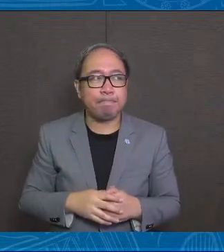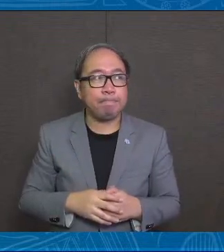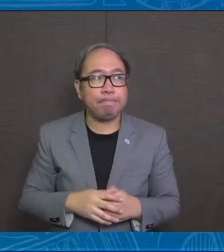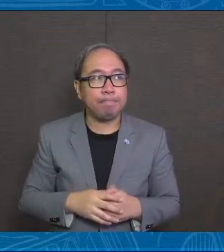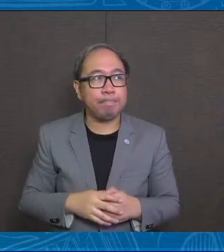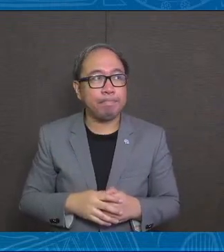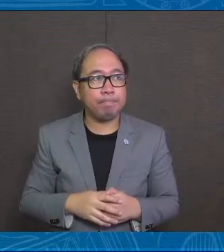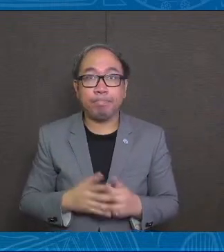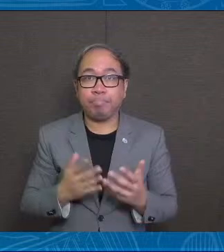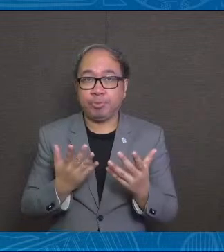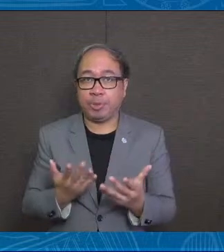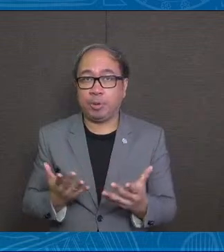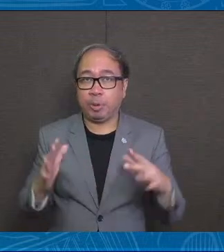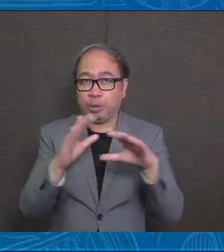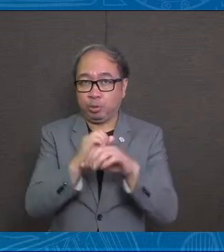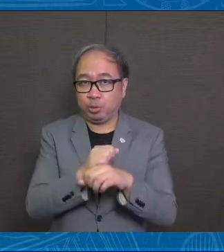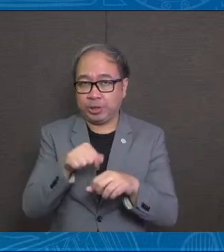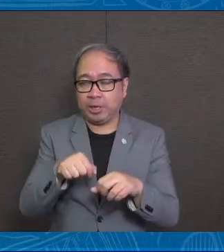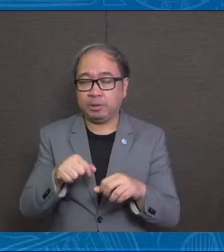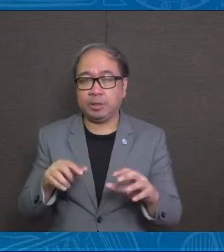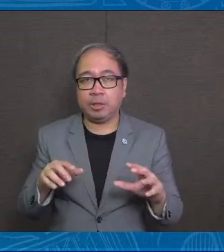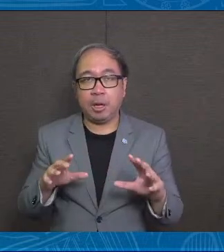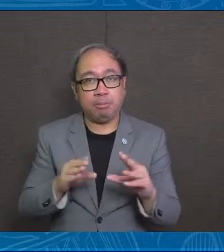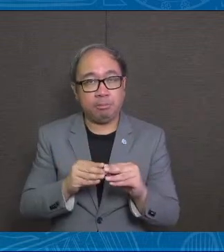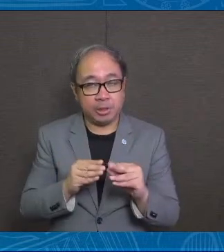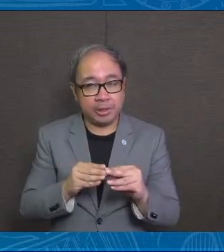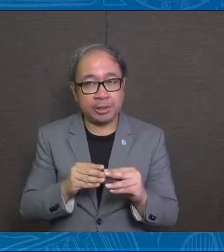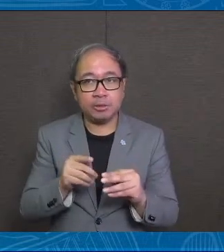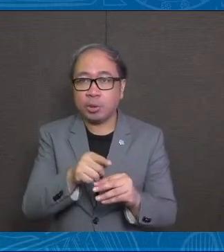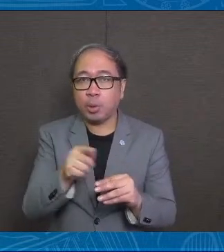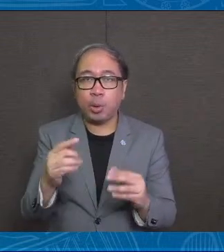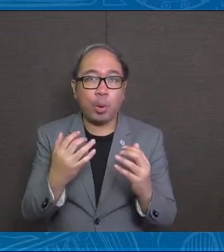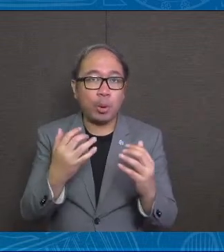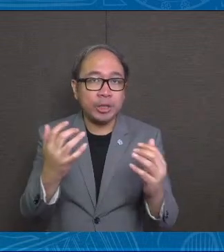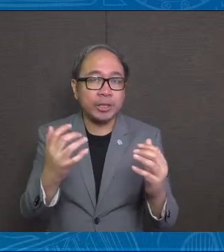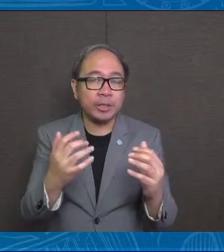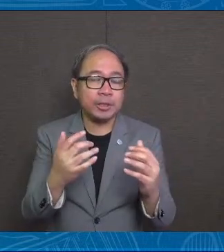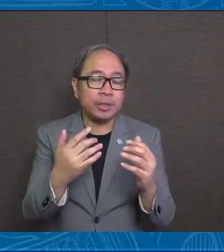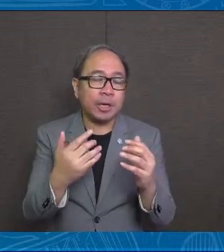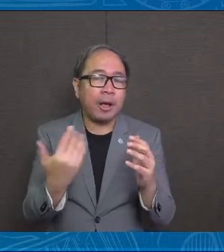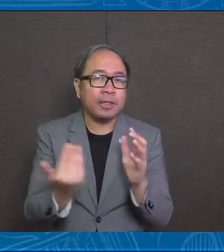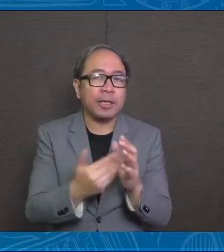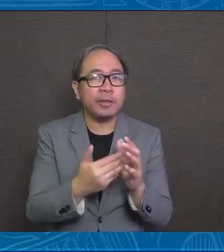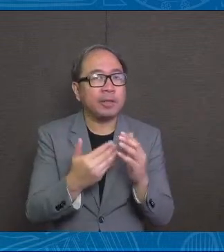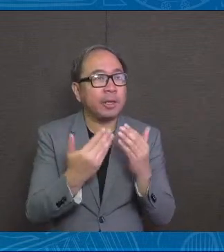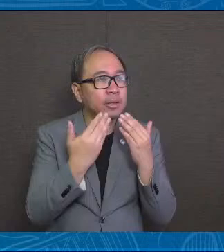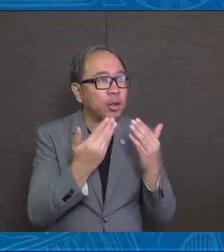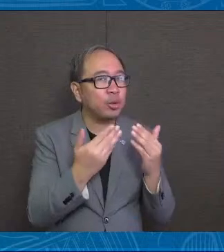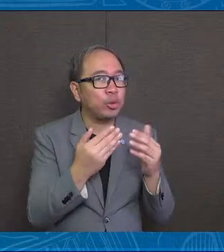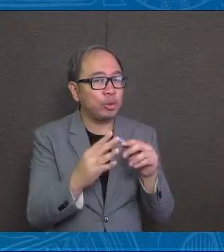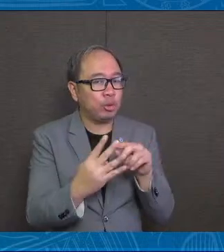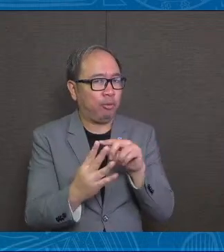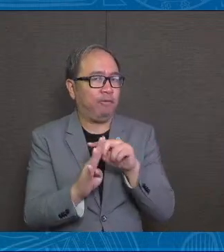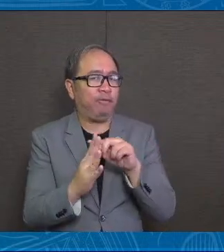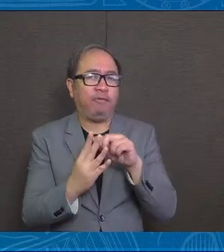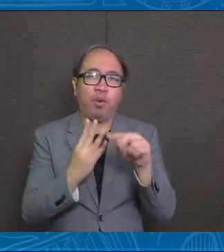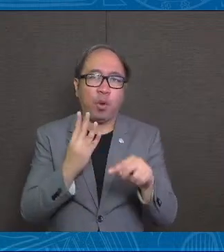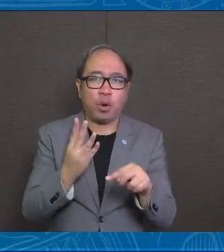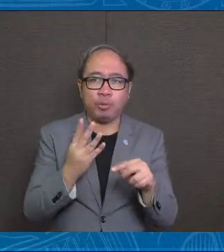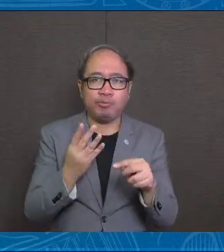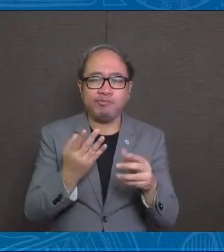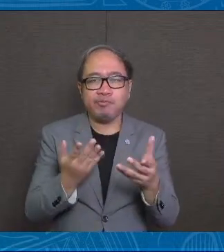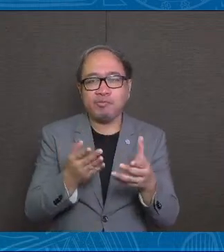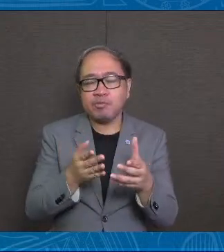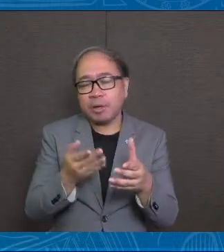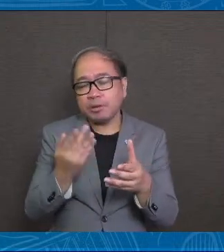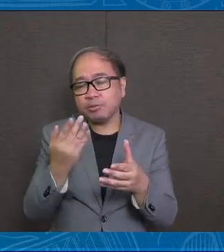Well, as we conclude today's session, I want the audience to please join me in thanking our esteemed panelists for sharing their knowledge and experiences